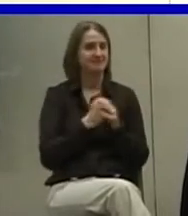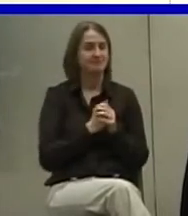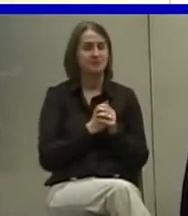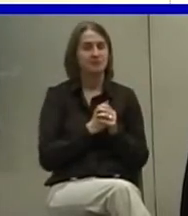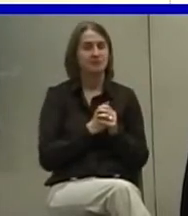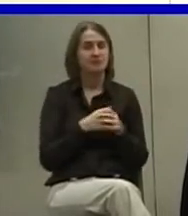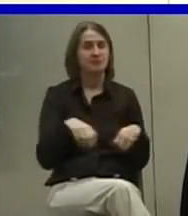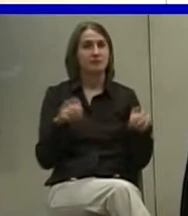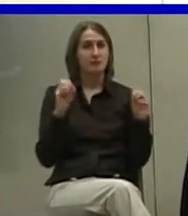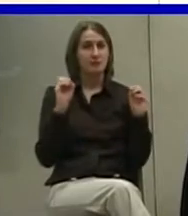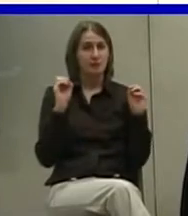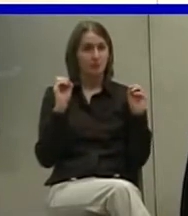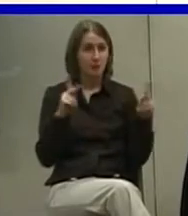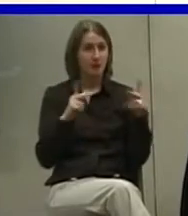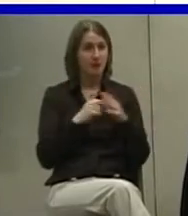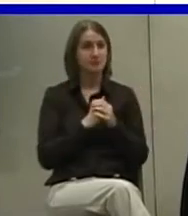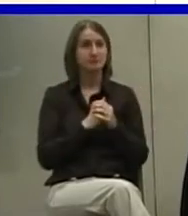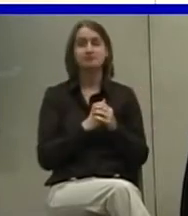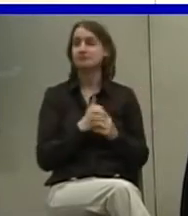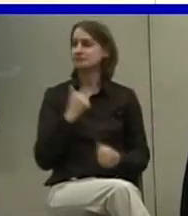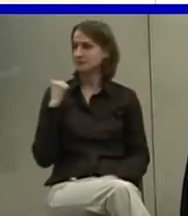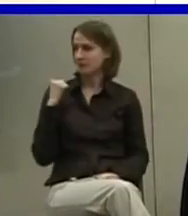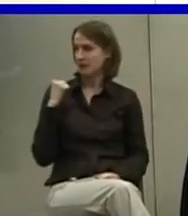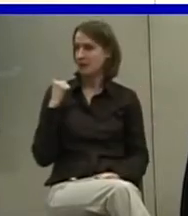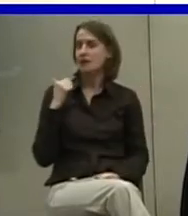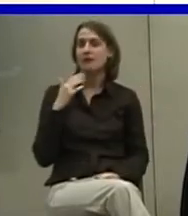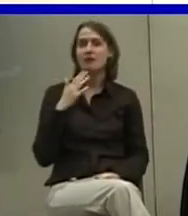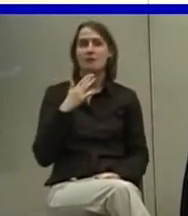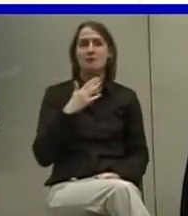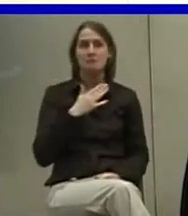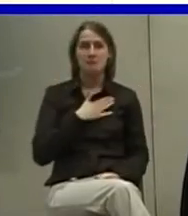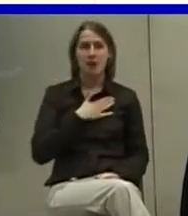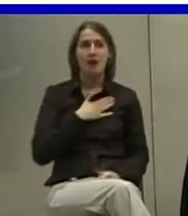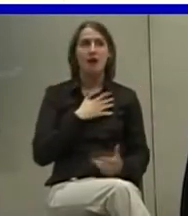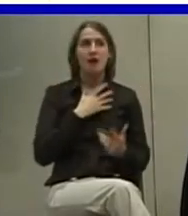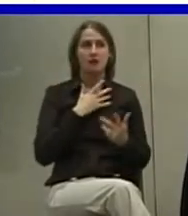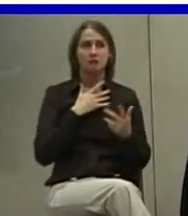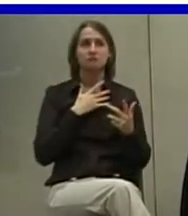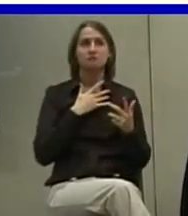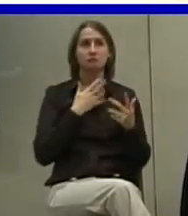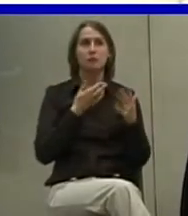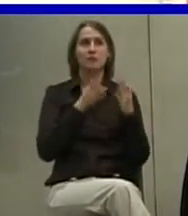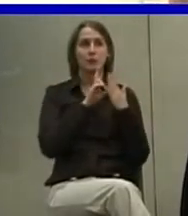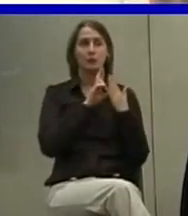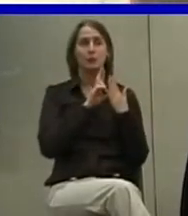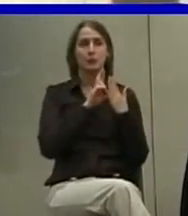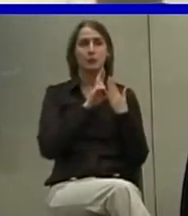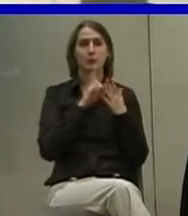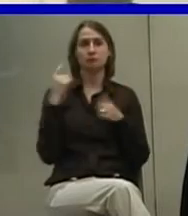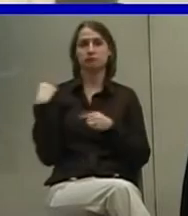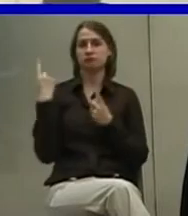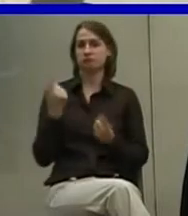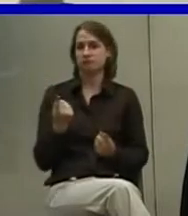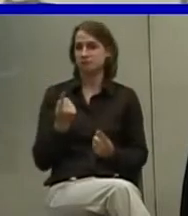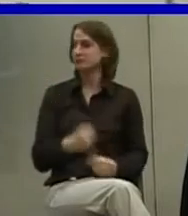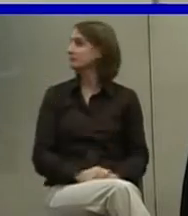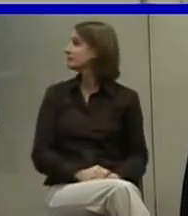Okay. This is my review of where we've been, or it will be.